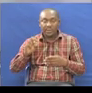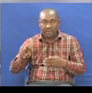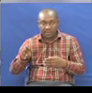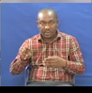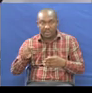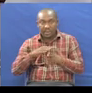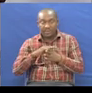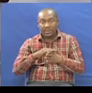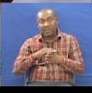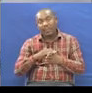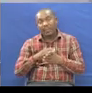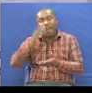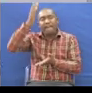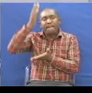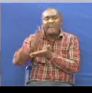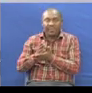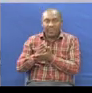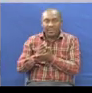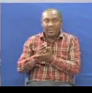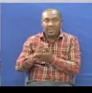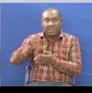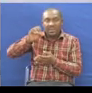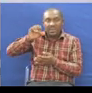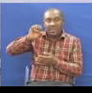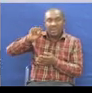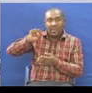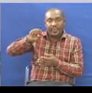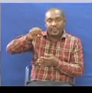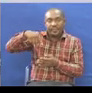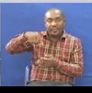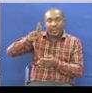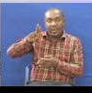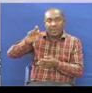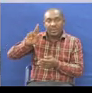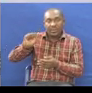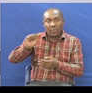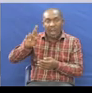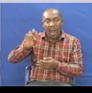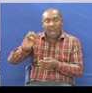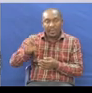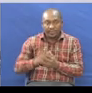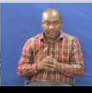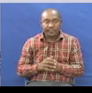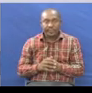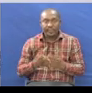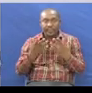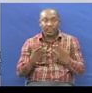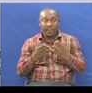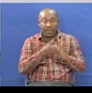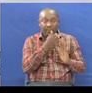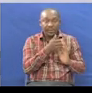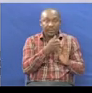Perfect square. Solving perfect square quadratic equations. To start with, let us start with the quadratic